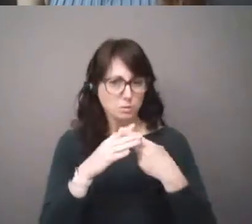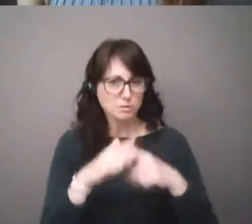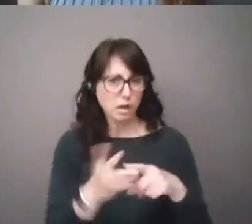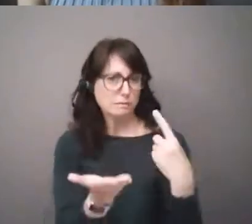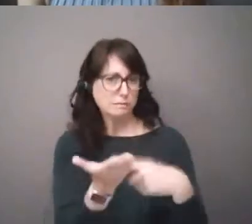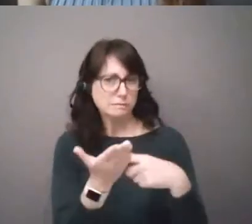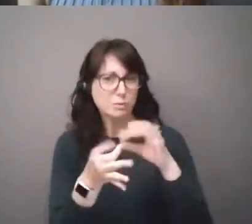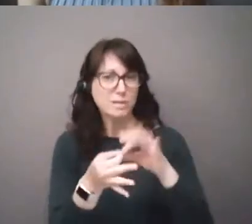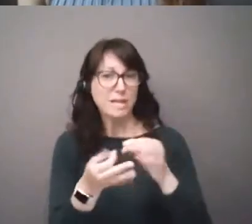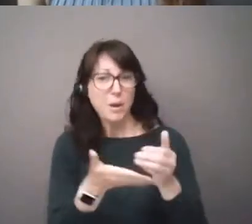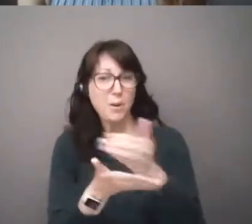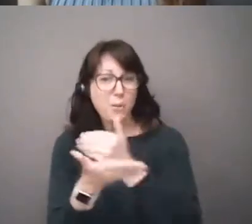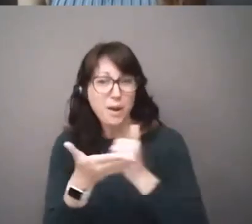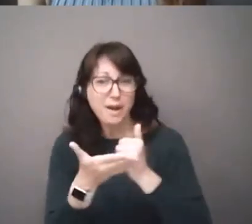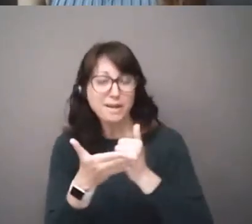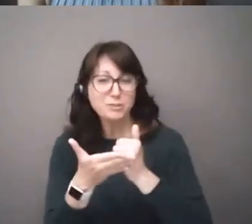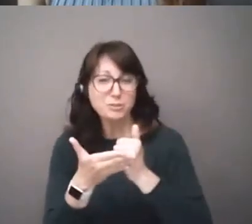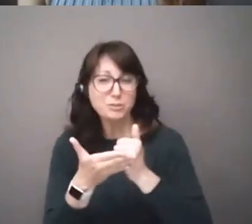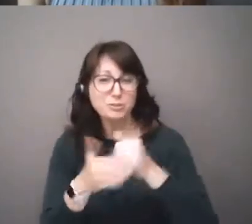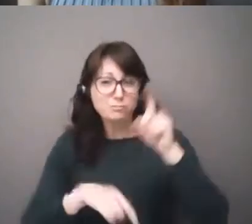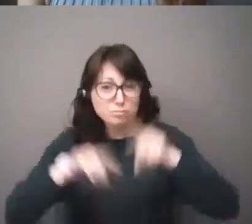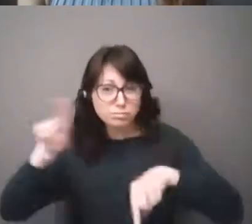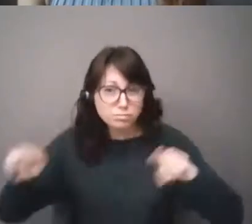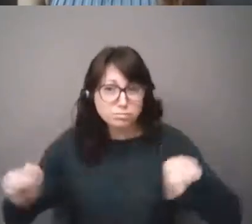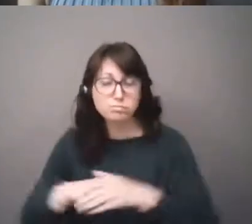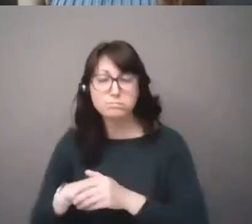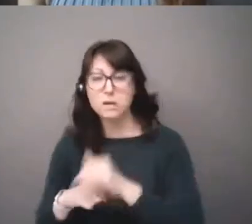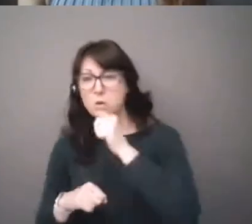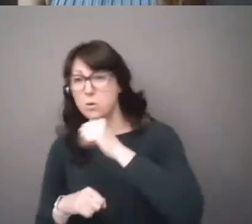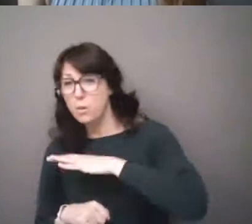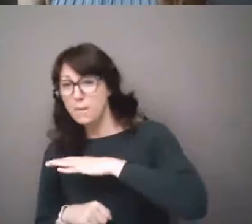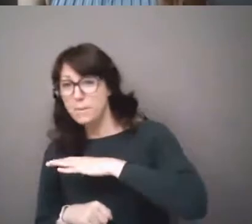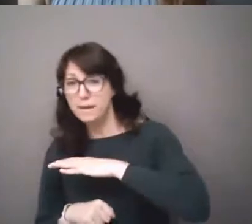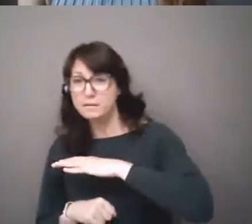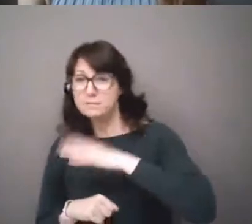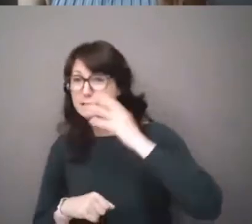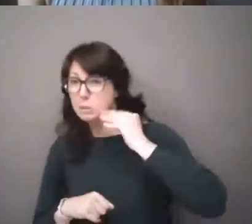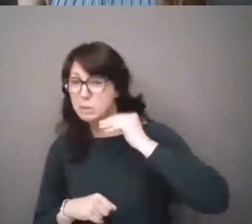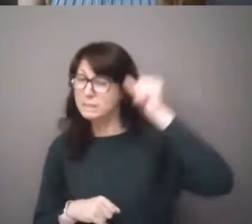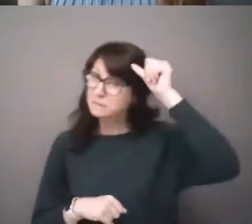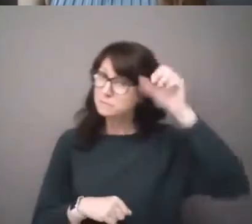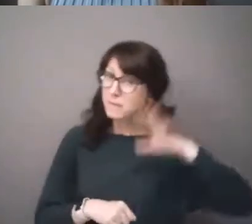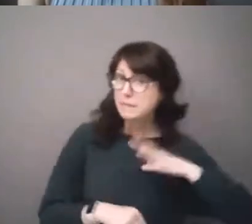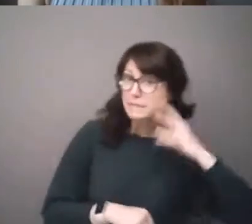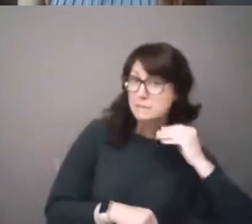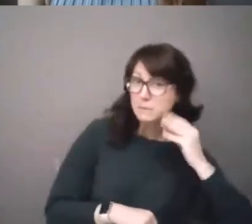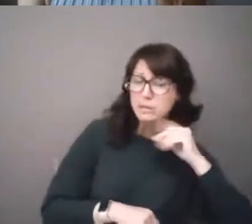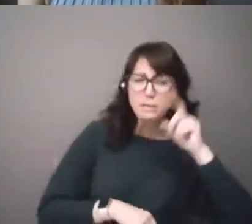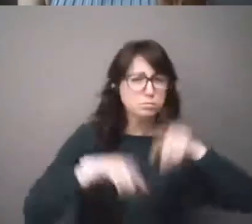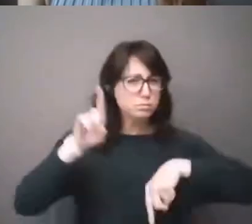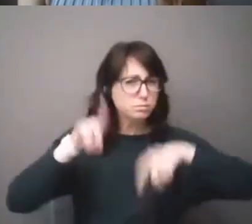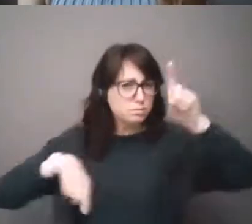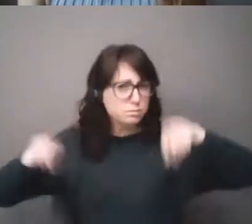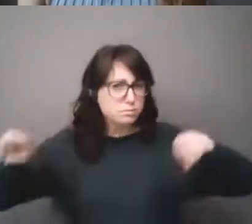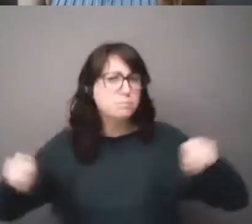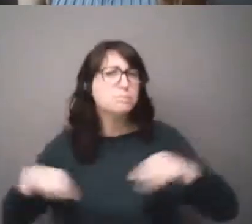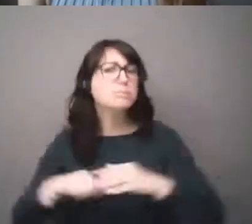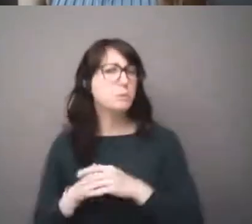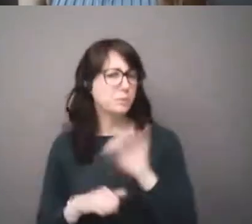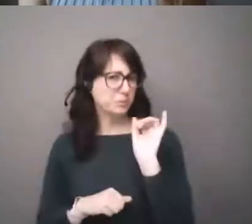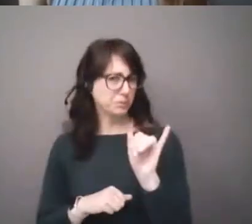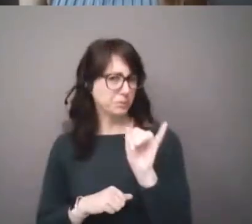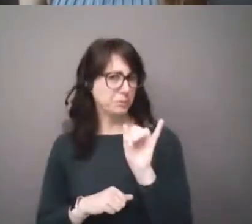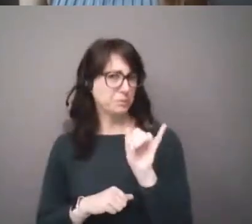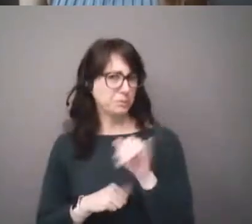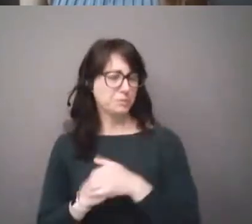wage variance, women versus men, et cetera, et cetera. But I think as I say